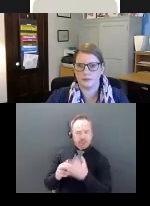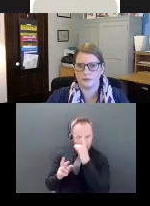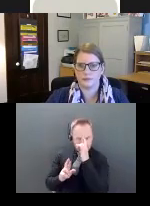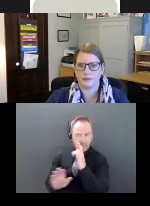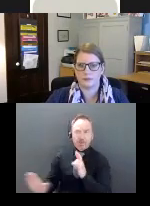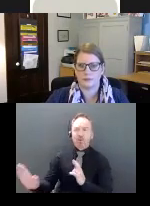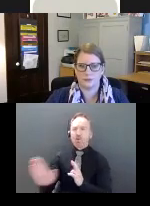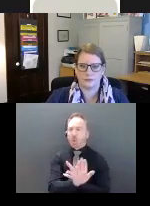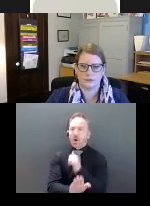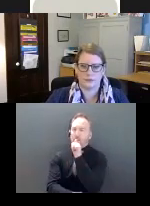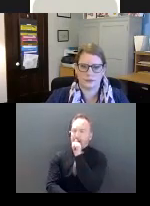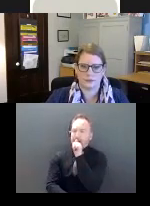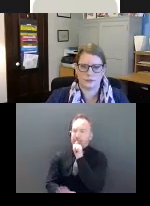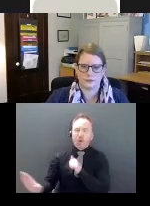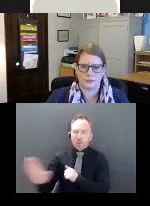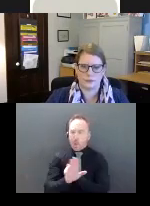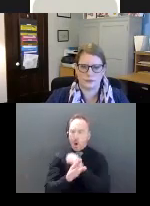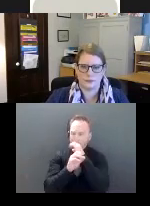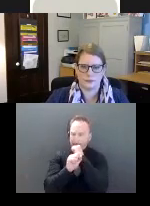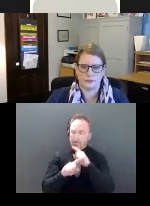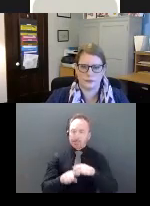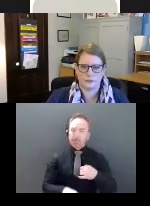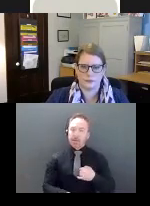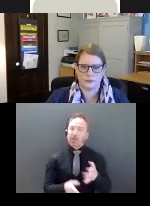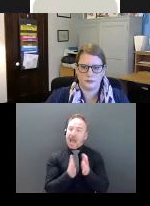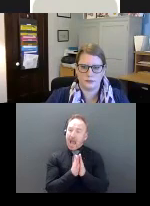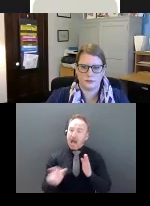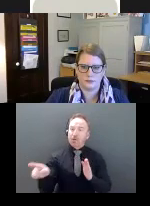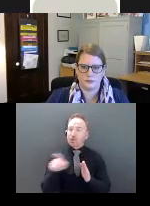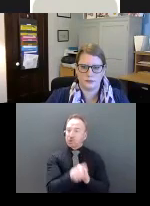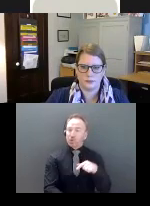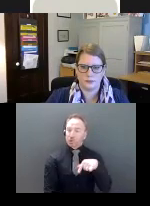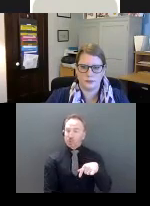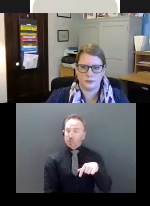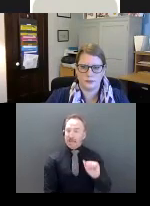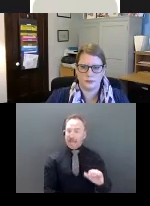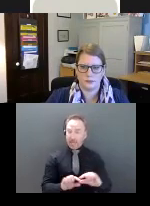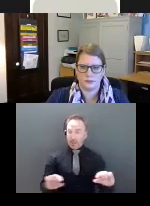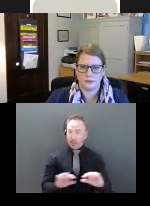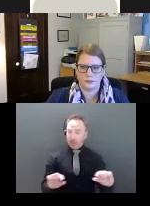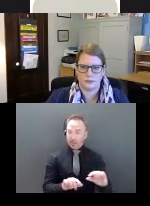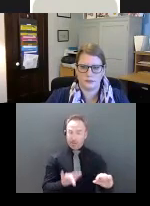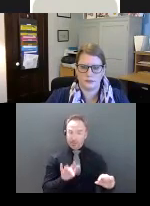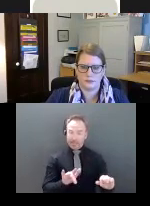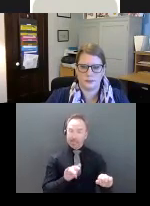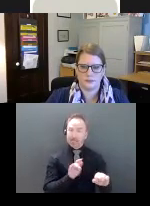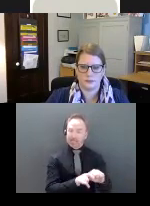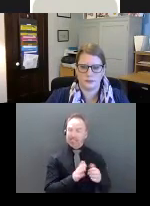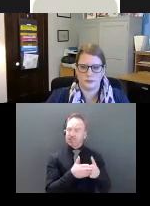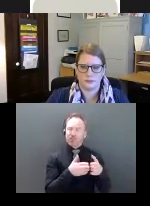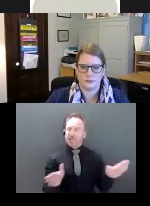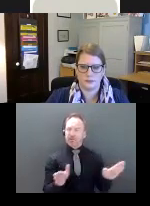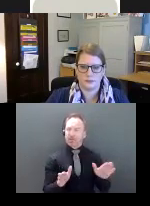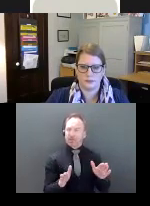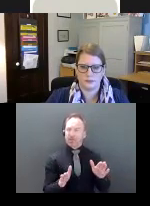do ask you to put questions that might be more generic in the Q&A box that we might be able to respond to. Again, we're